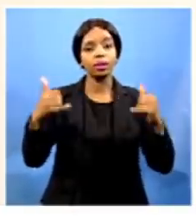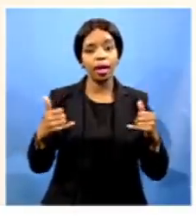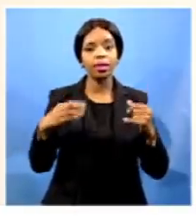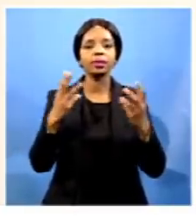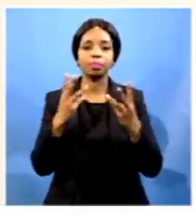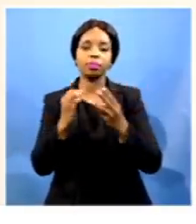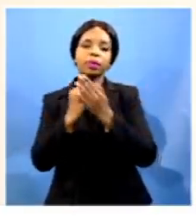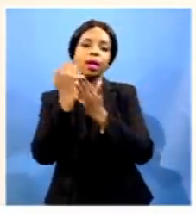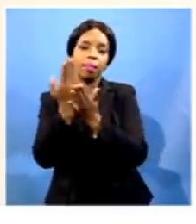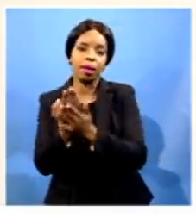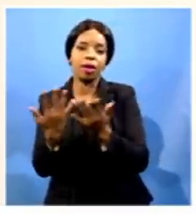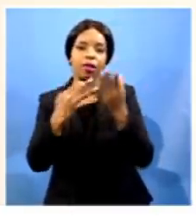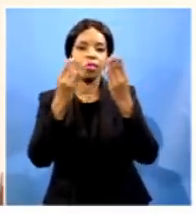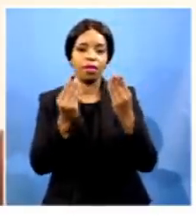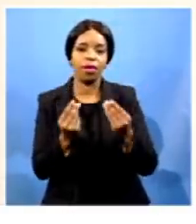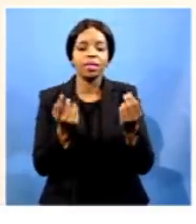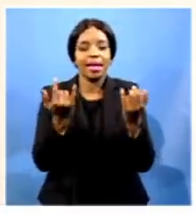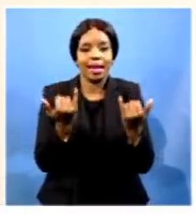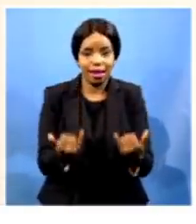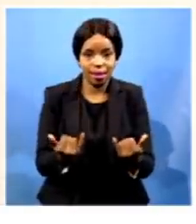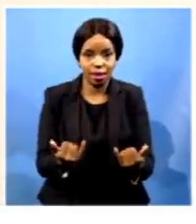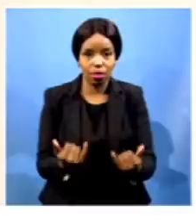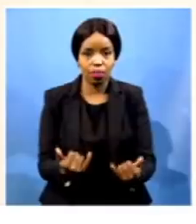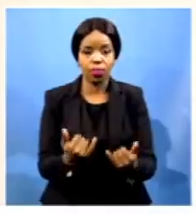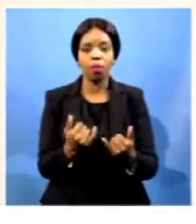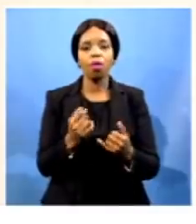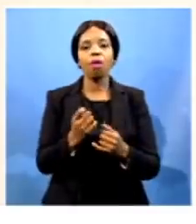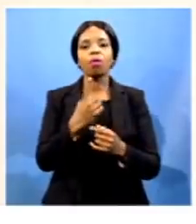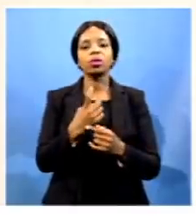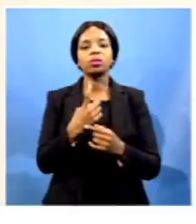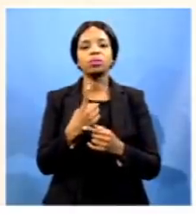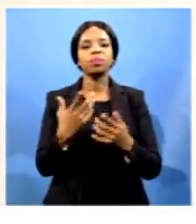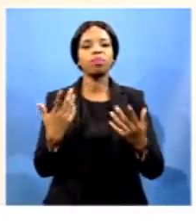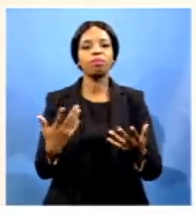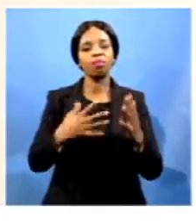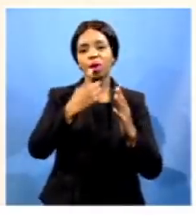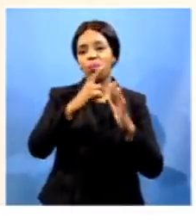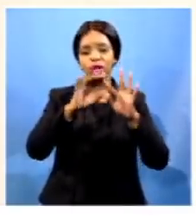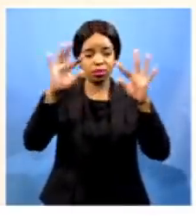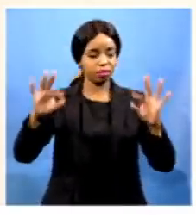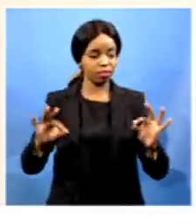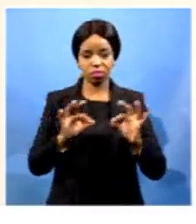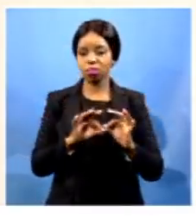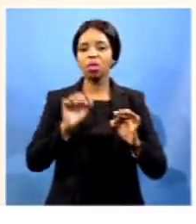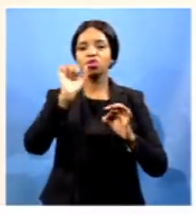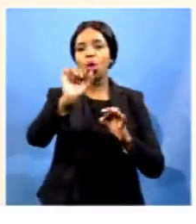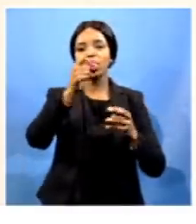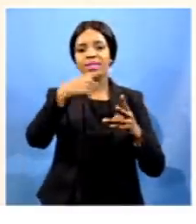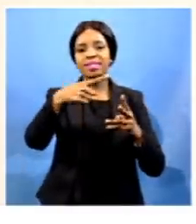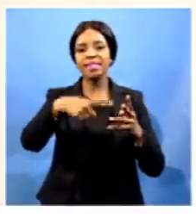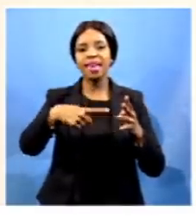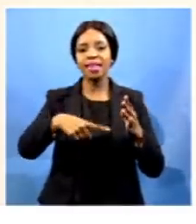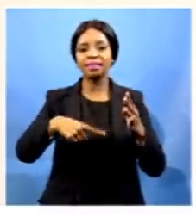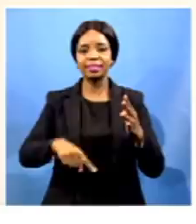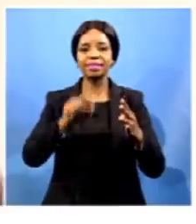like performing brain surgery. This time, it's purely one form, one page. You fill in your details. Once you filled